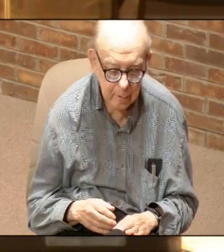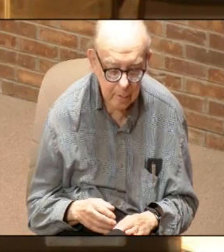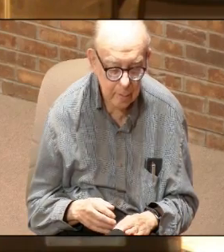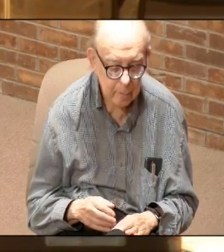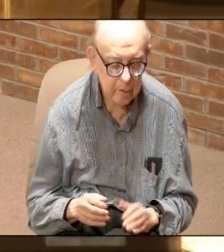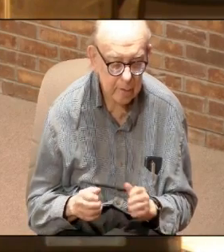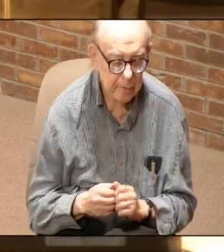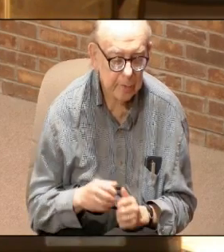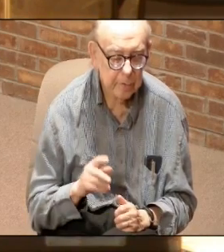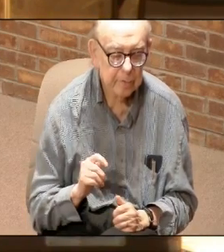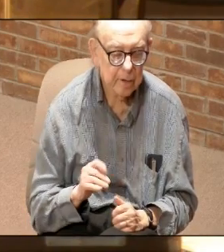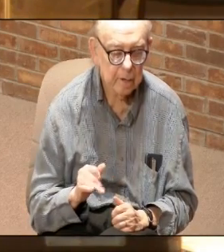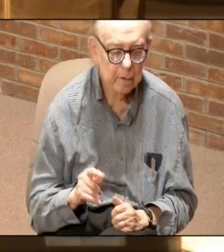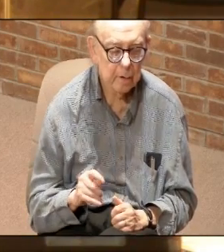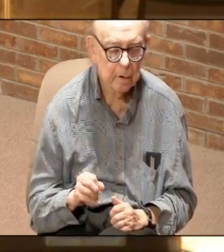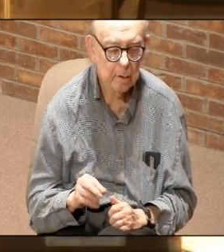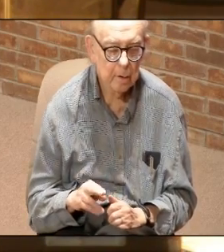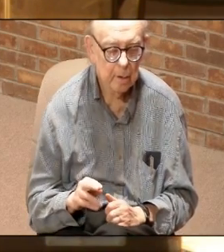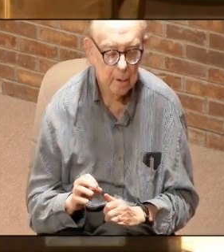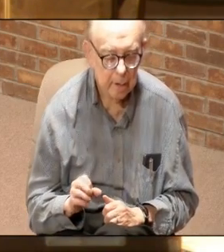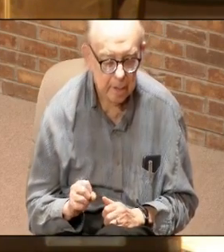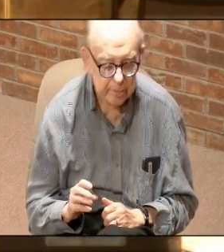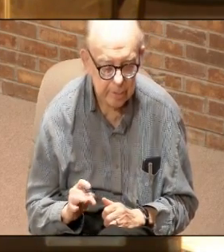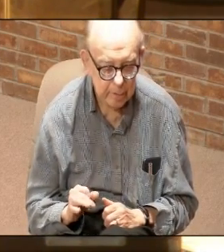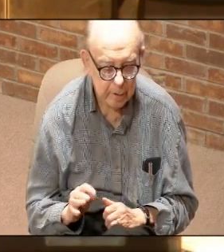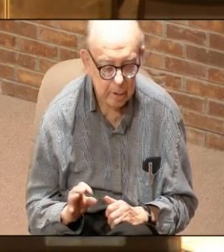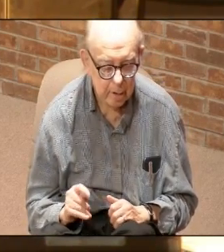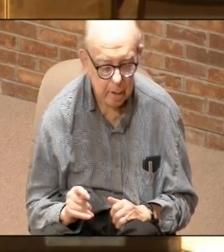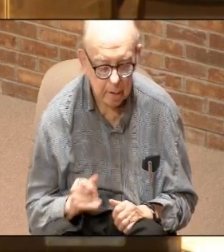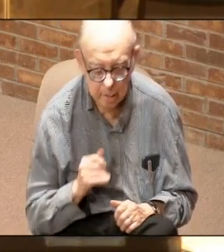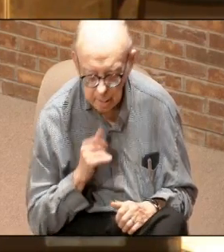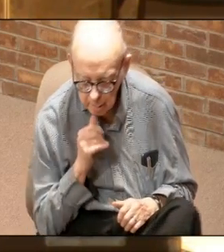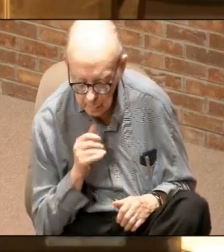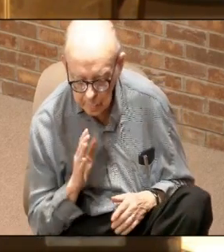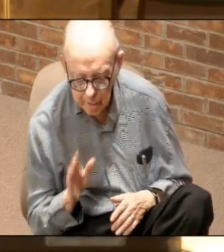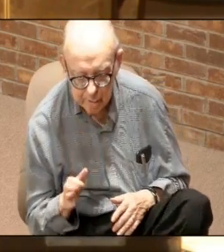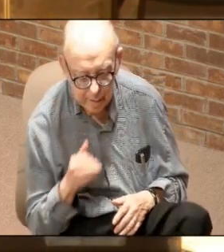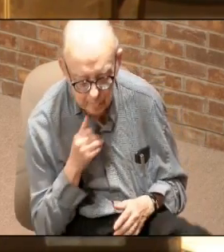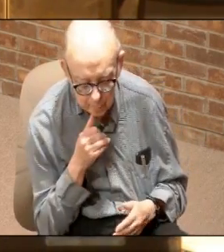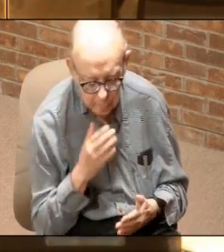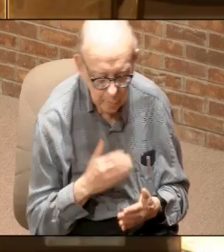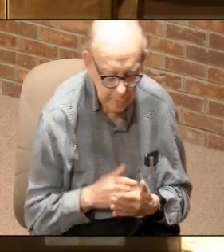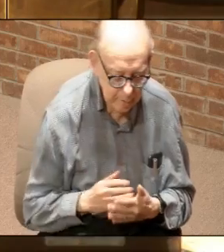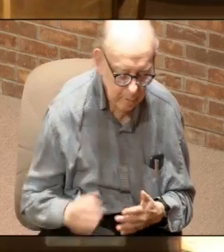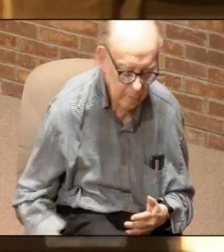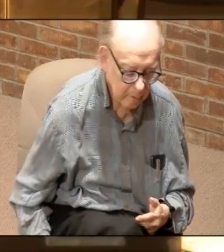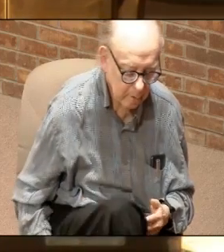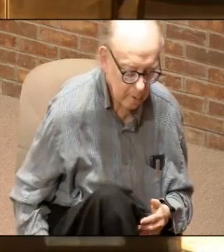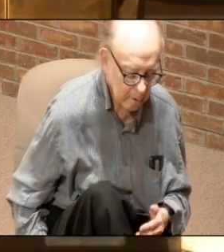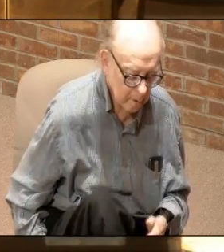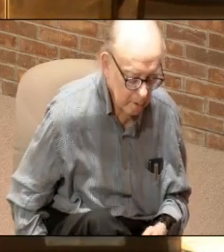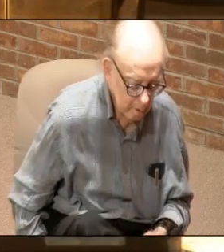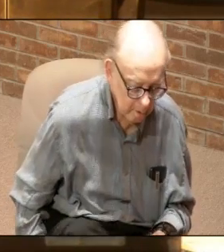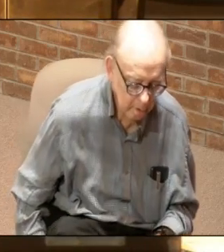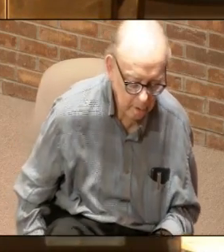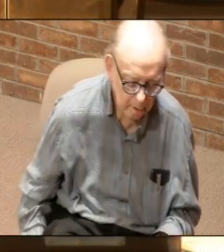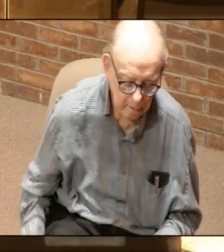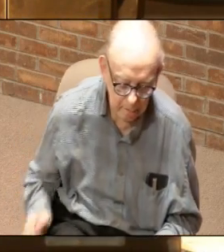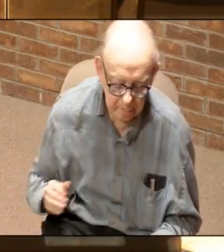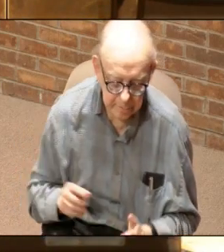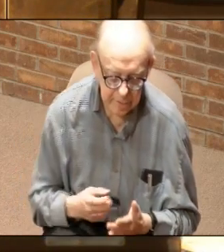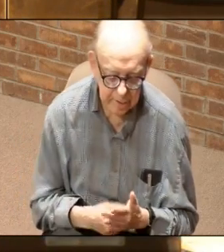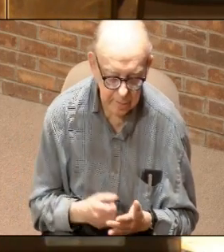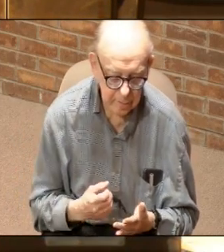Taylor Swift. Yeah. Because we're not a Taylor Swift. Our tickets would probably still